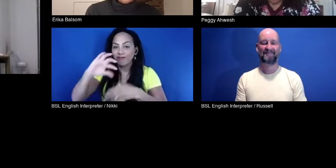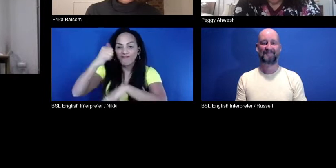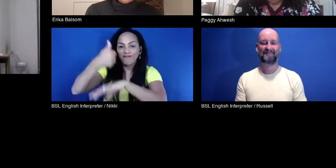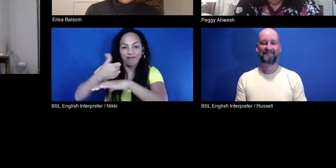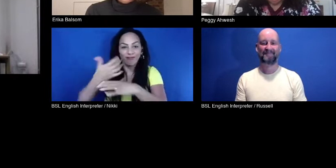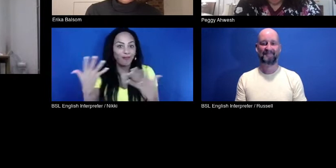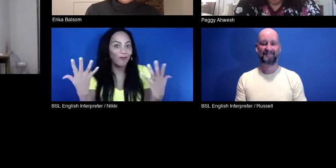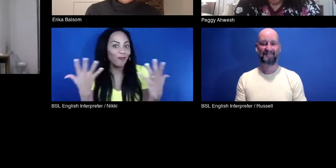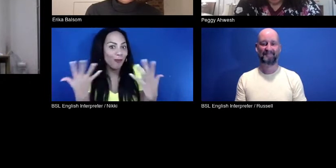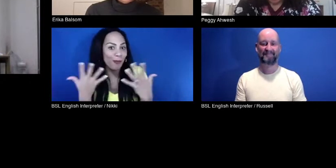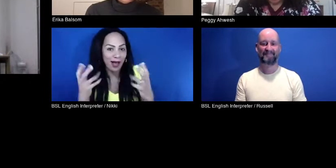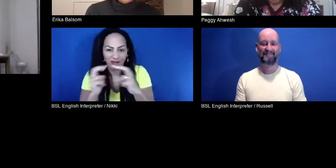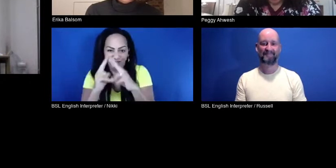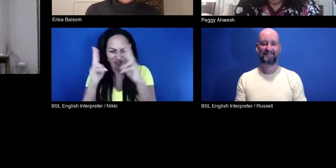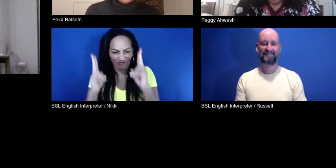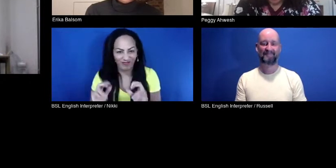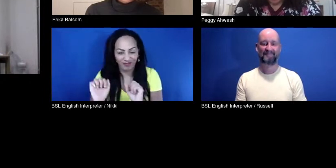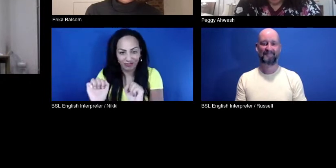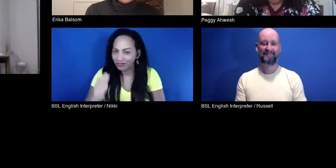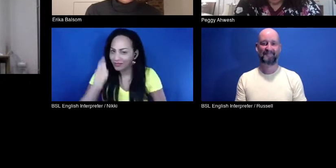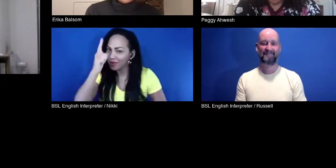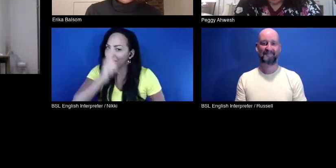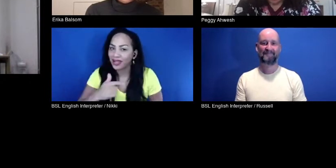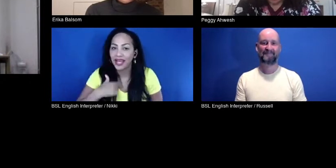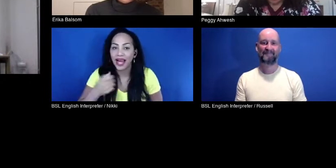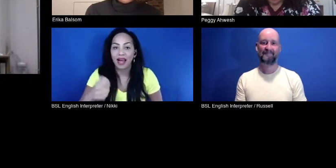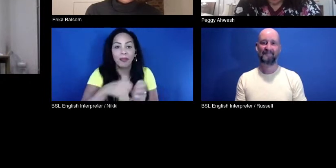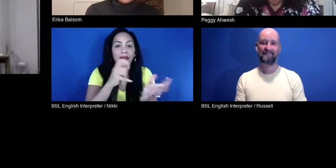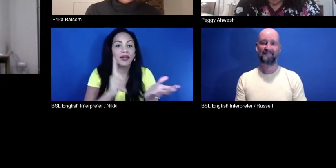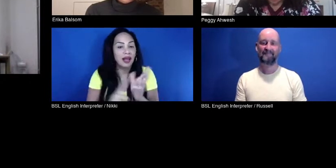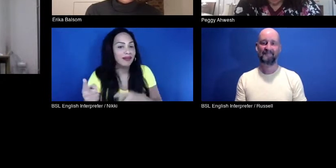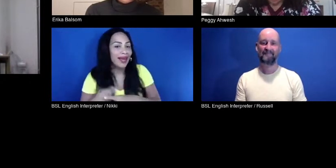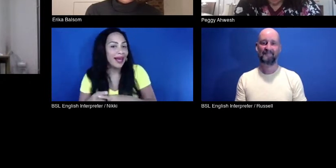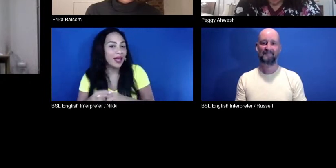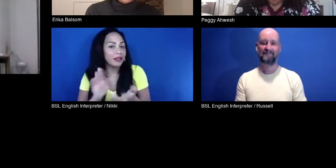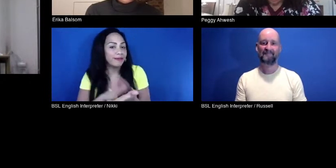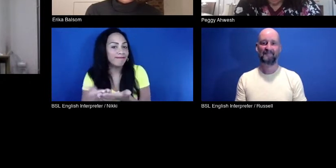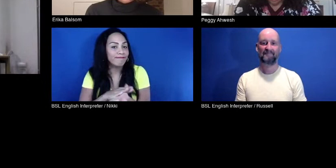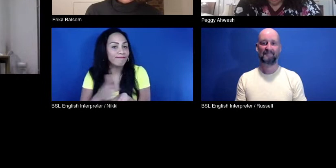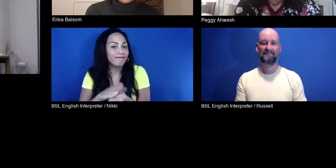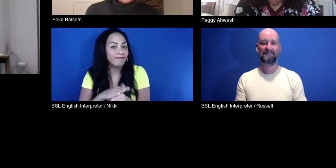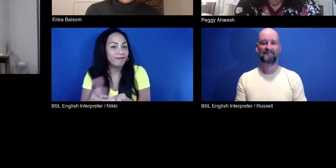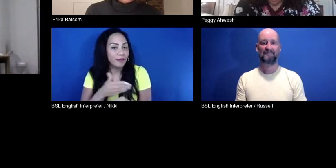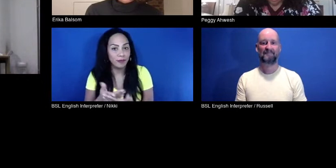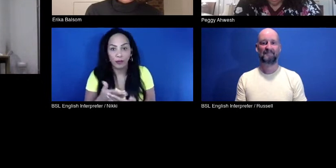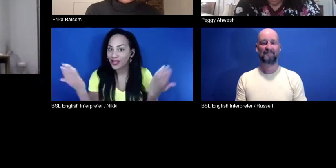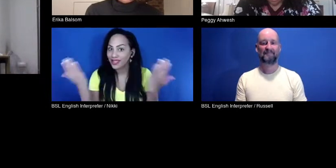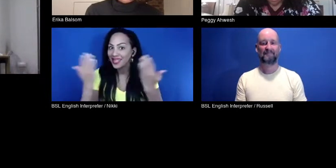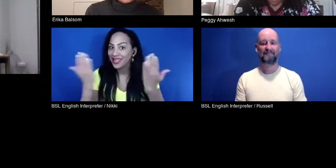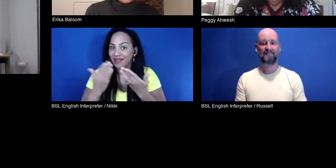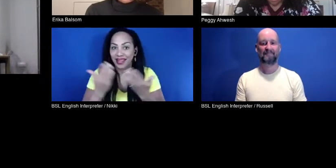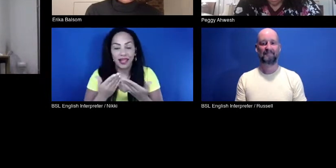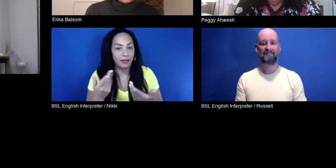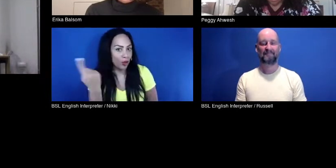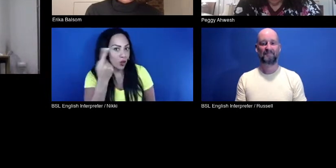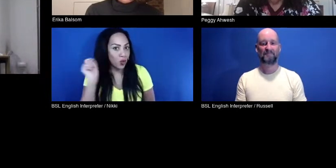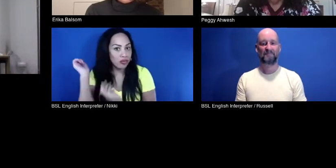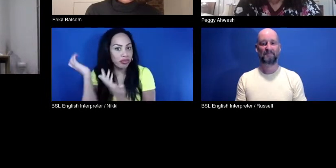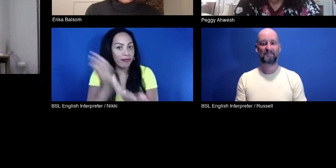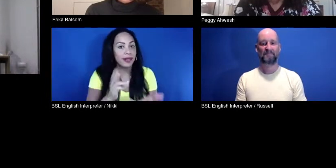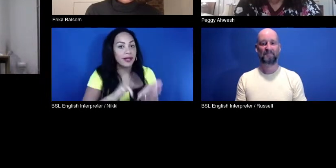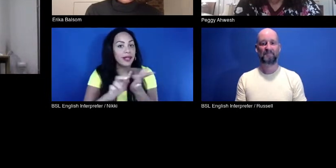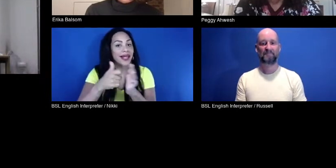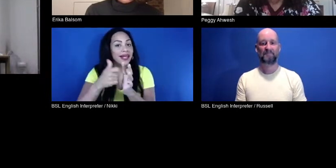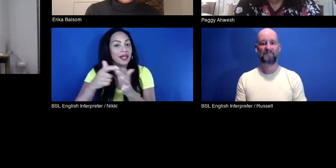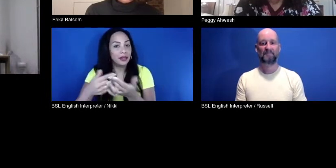very lucky today to have BSL English interpretation for this evening's conversation. This is provided by Nikki, who is a mixed race